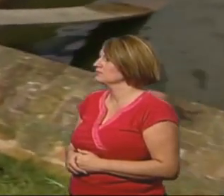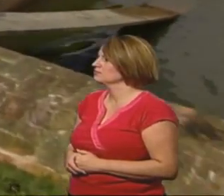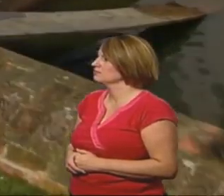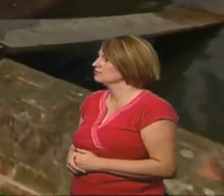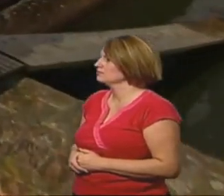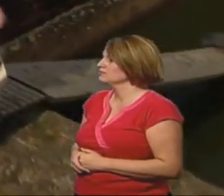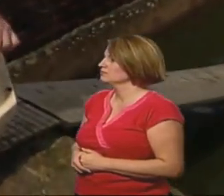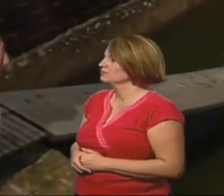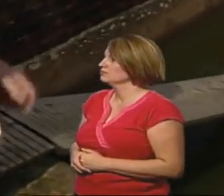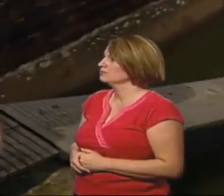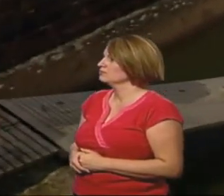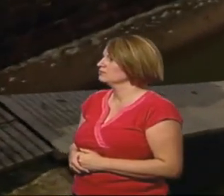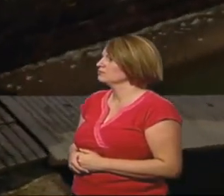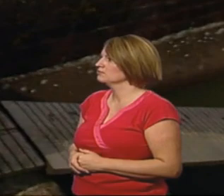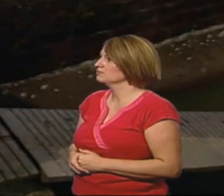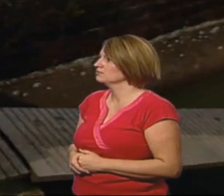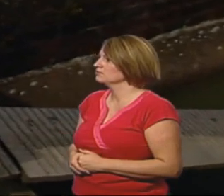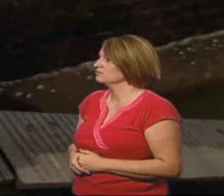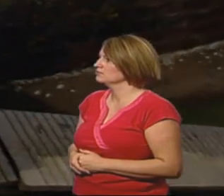What do you reckon, Ellen?